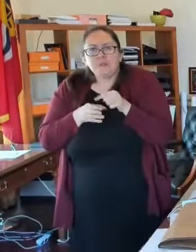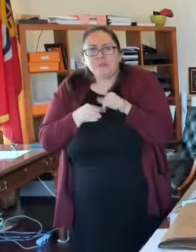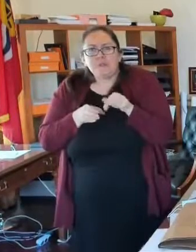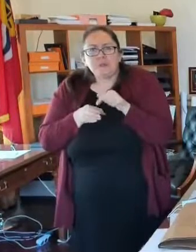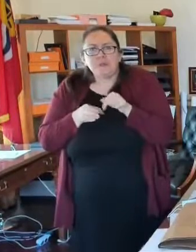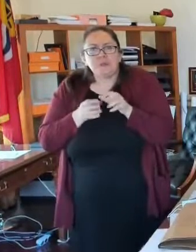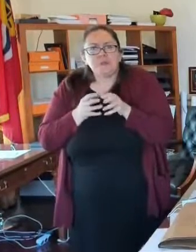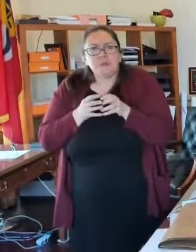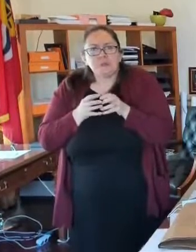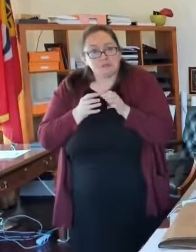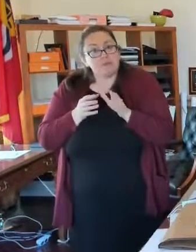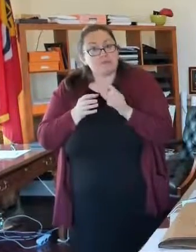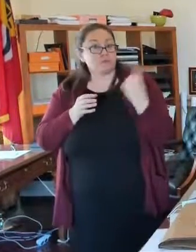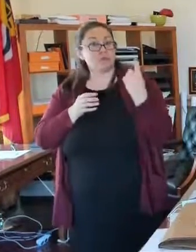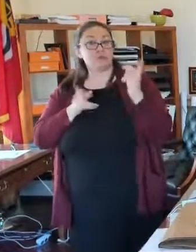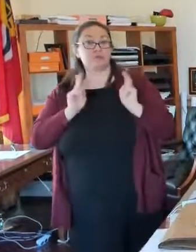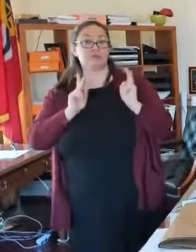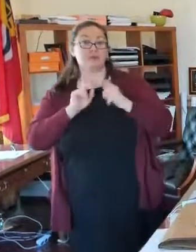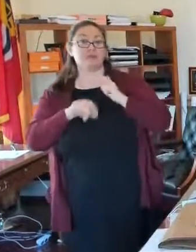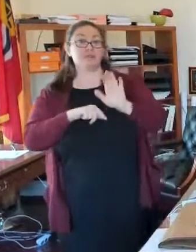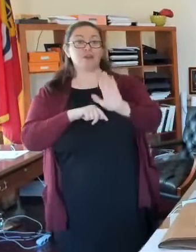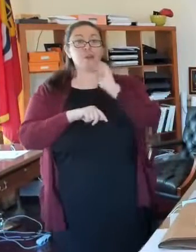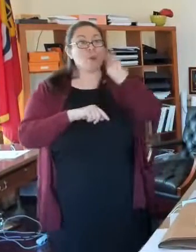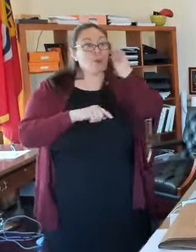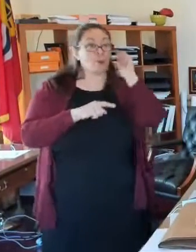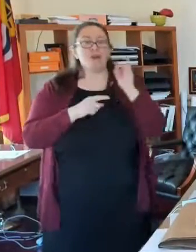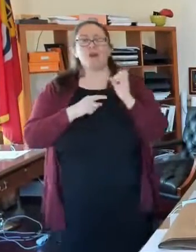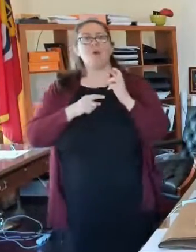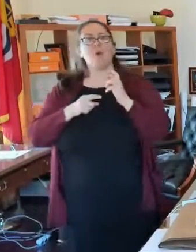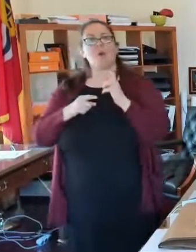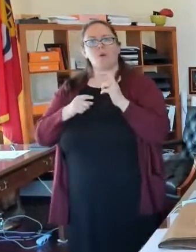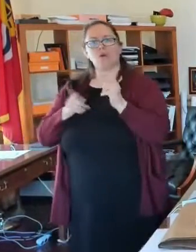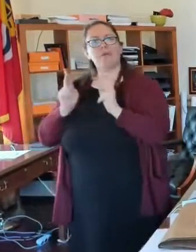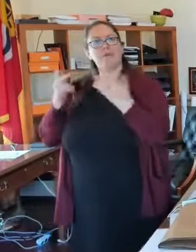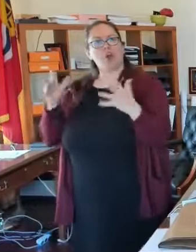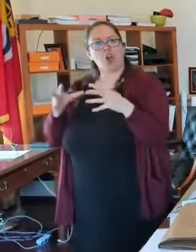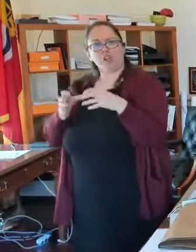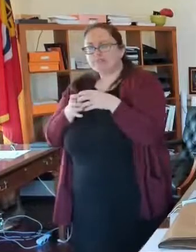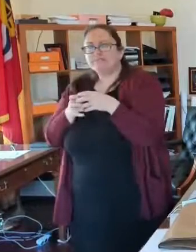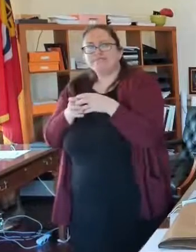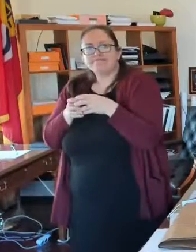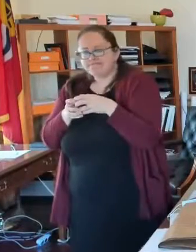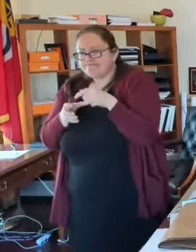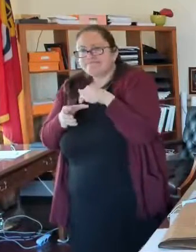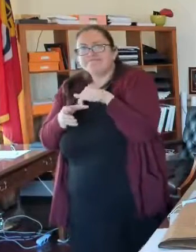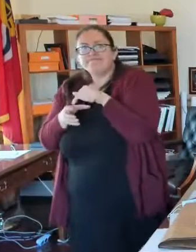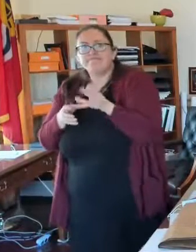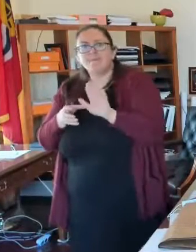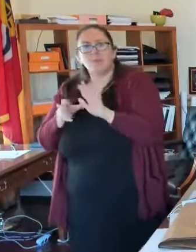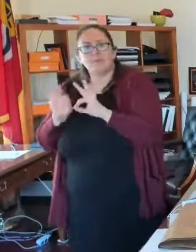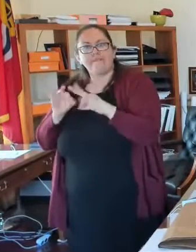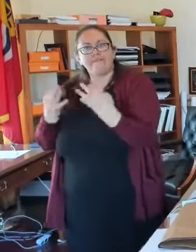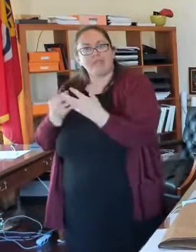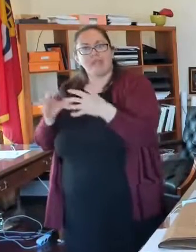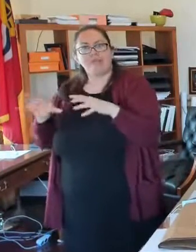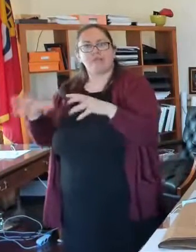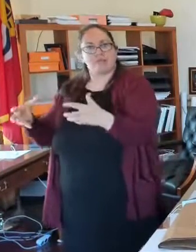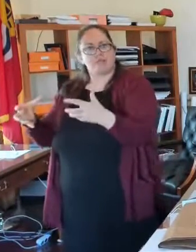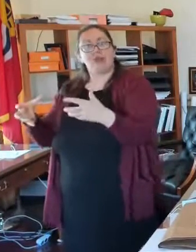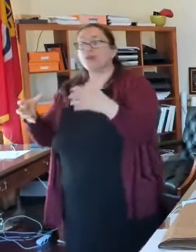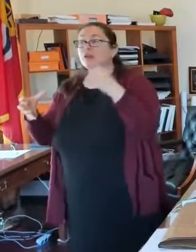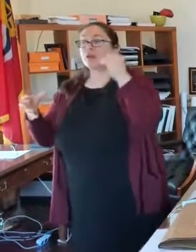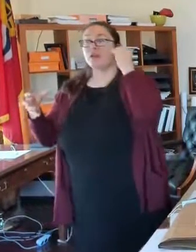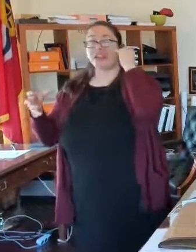your household or people that are within your very close pod. And if you are getting together